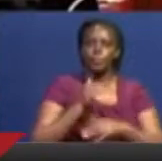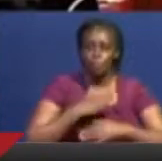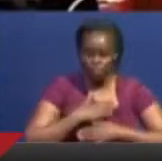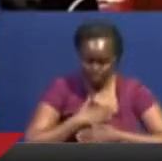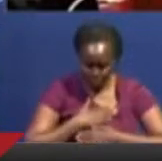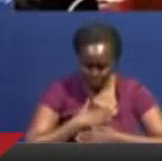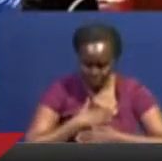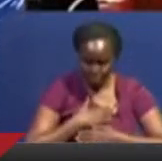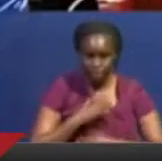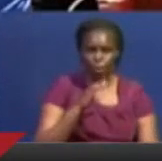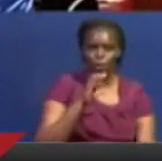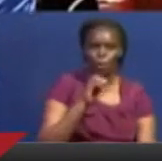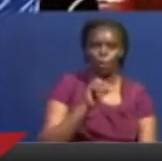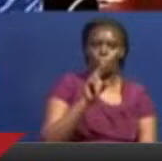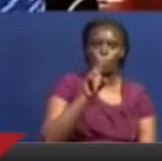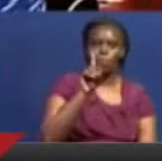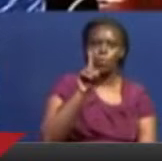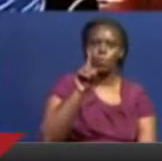Honorable Ounda